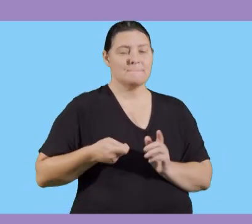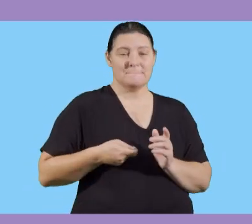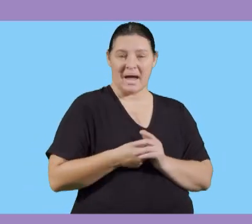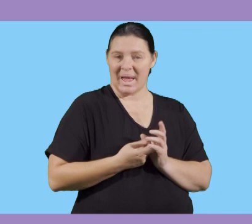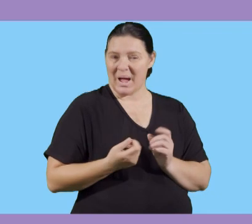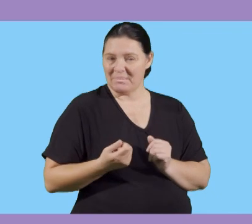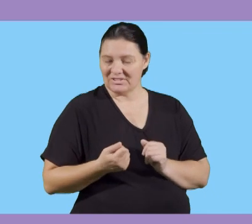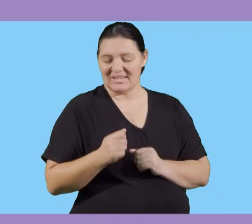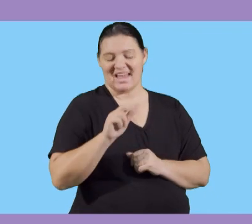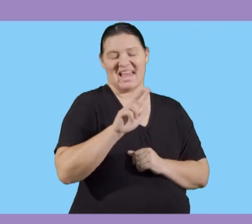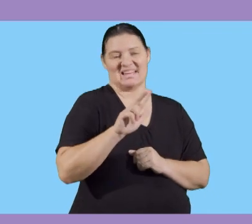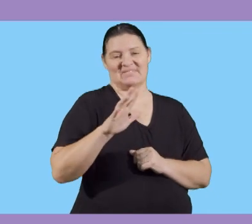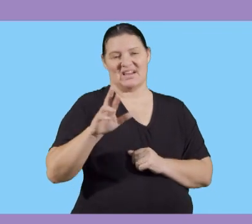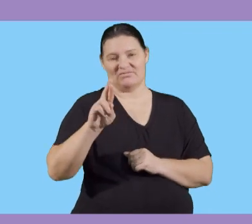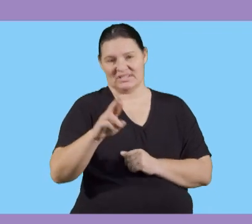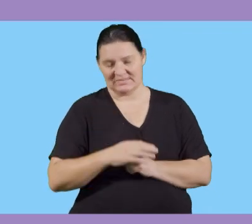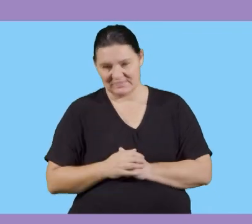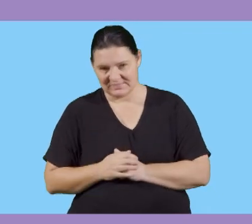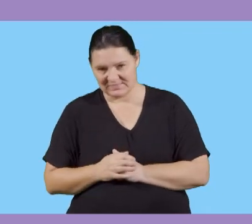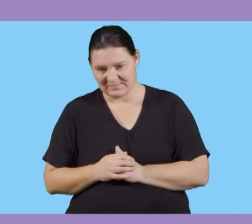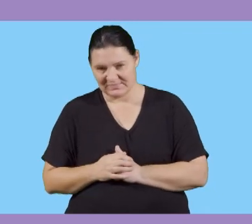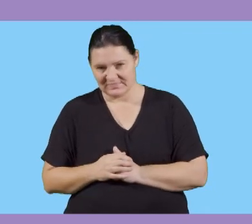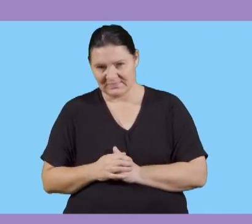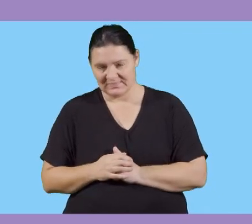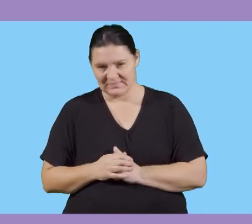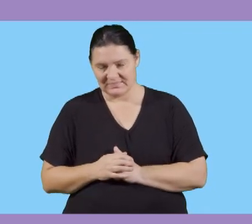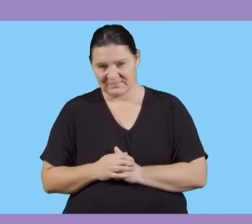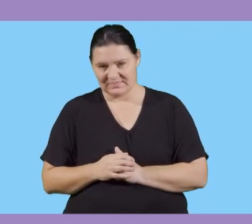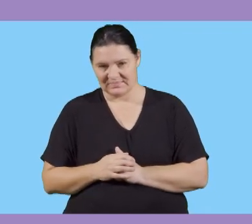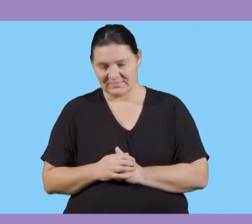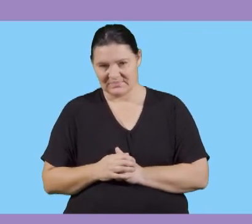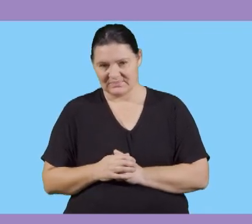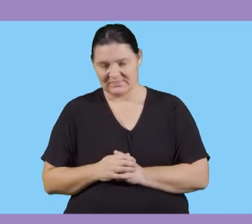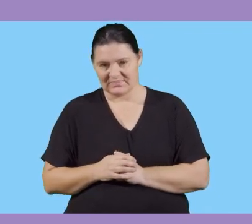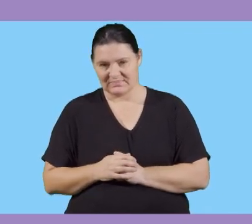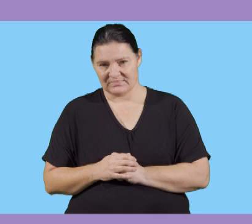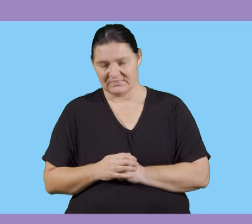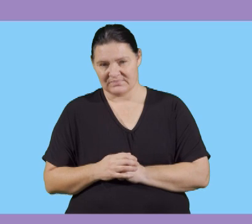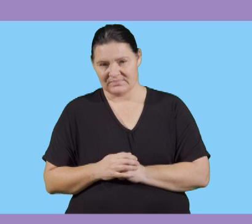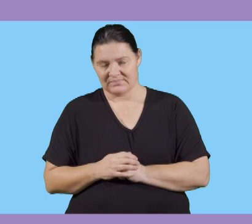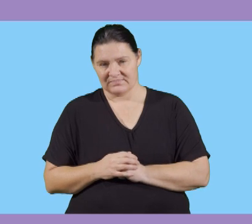you are correct. It is going to be 85 rands.